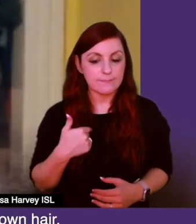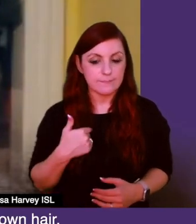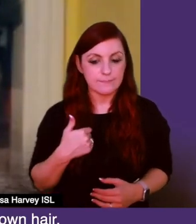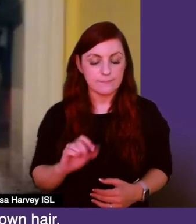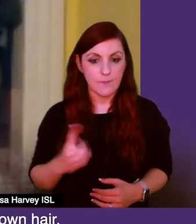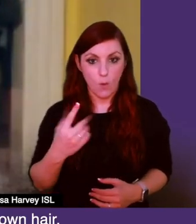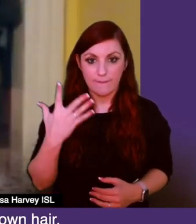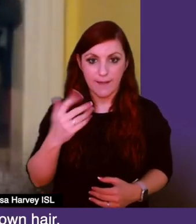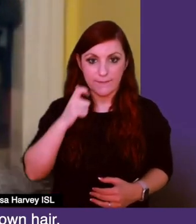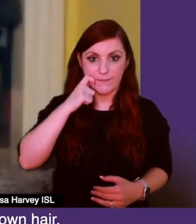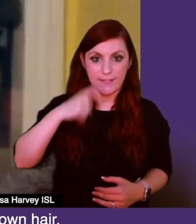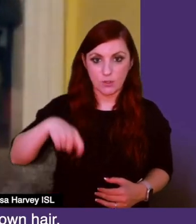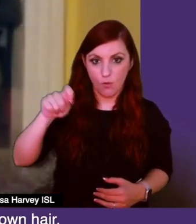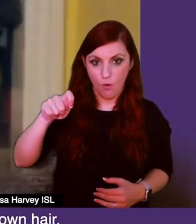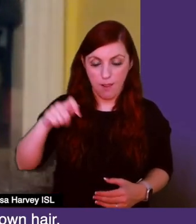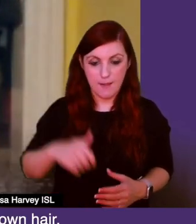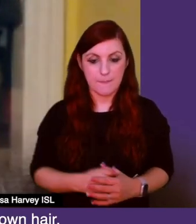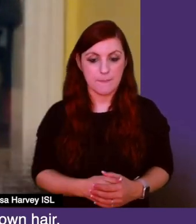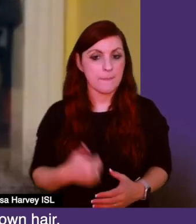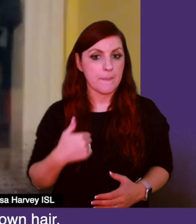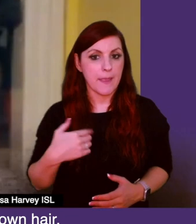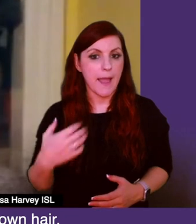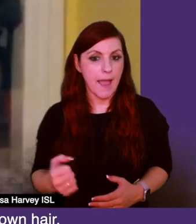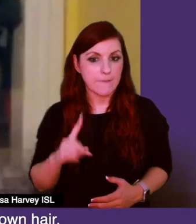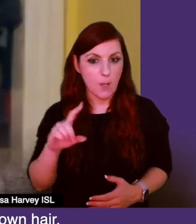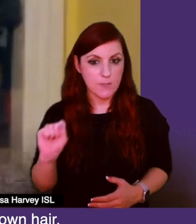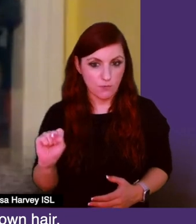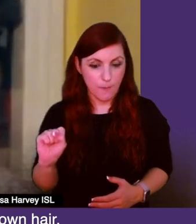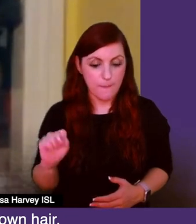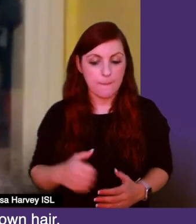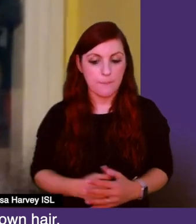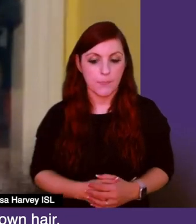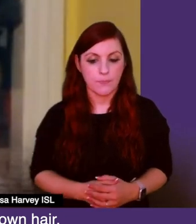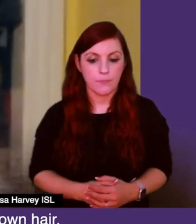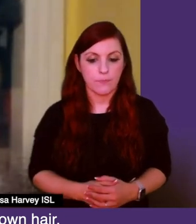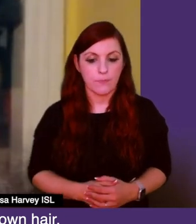I am only 5 feet tall. I have Down syndrome,